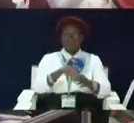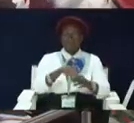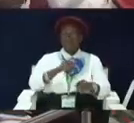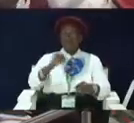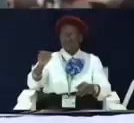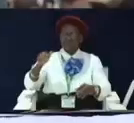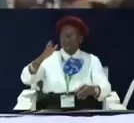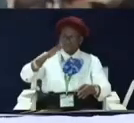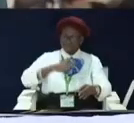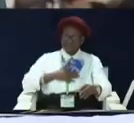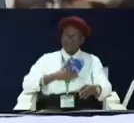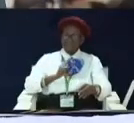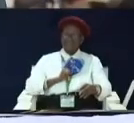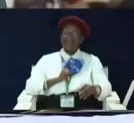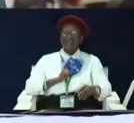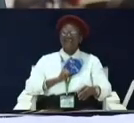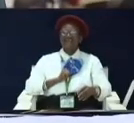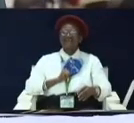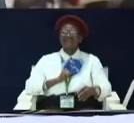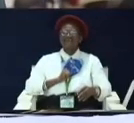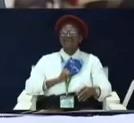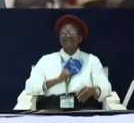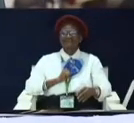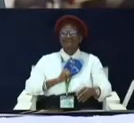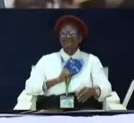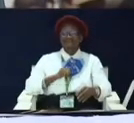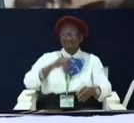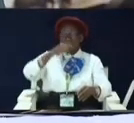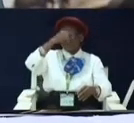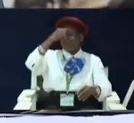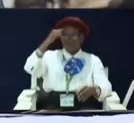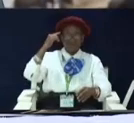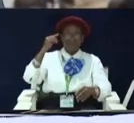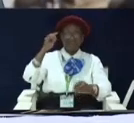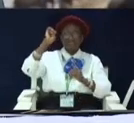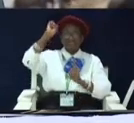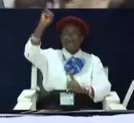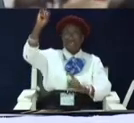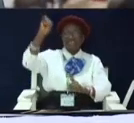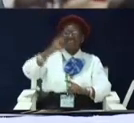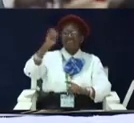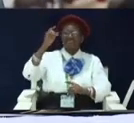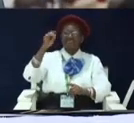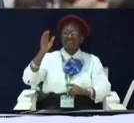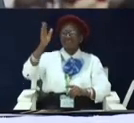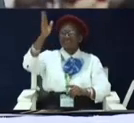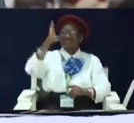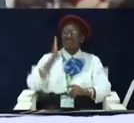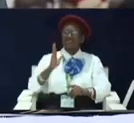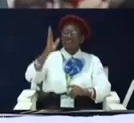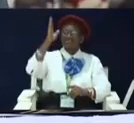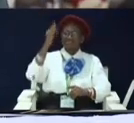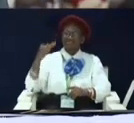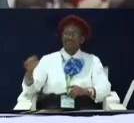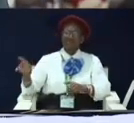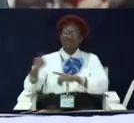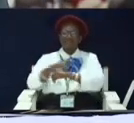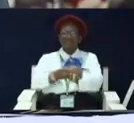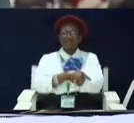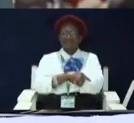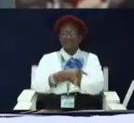emi papa fura mi, because he is the Ancient of Days. Nitori o je arugbo ojo. So there's nobody